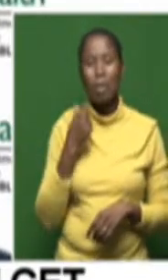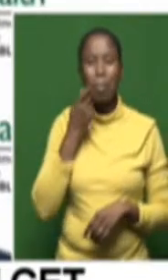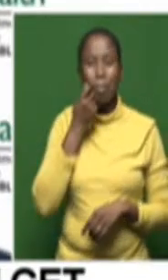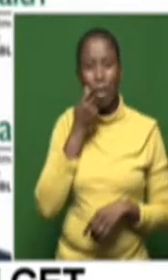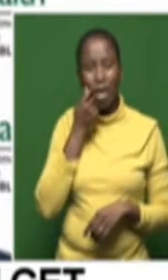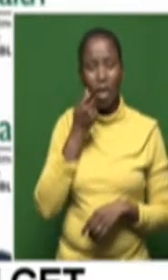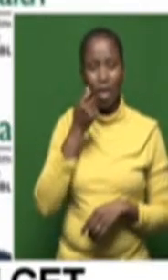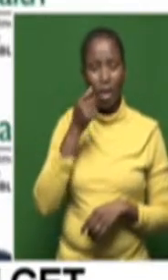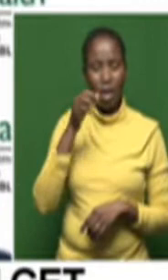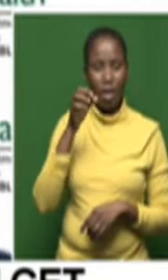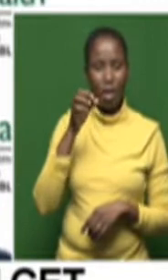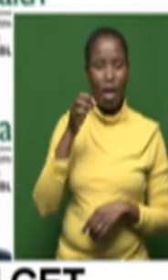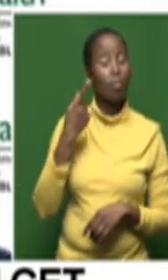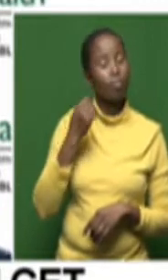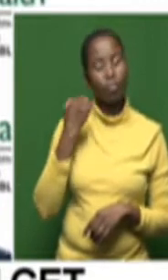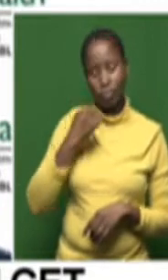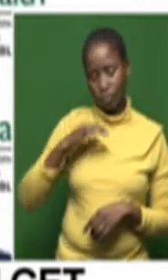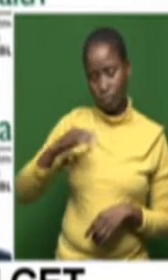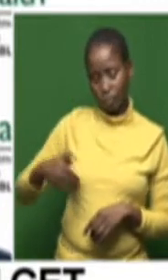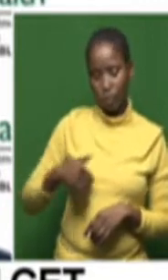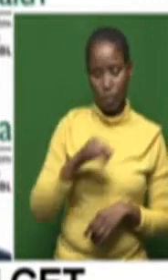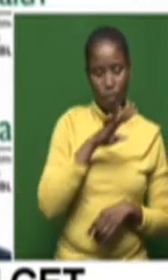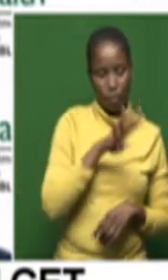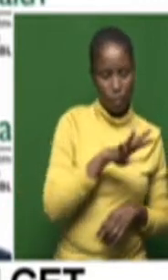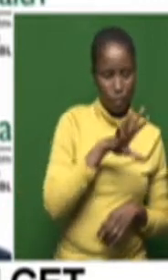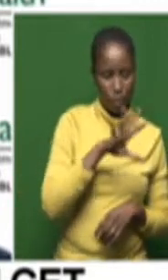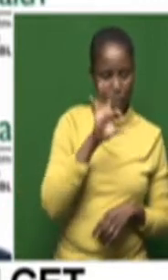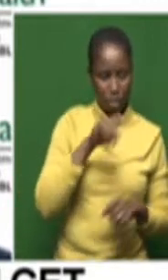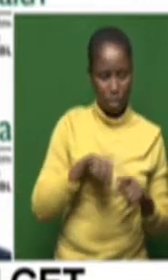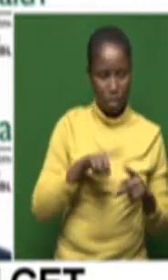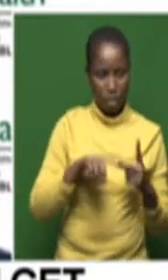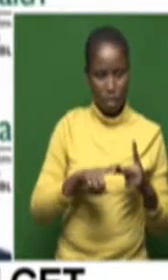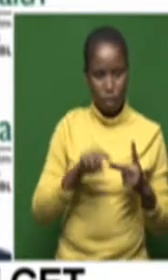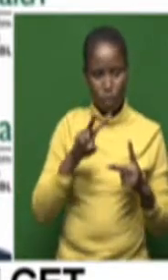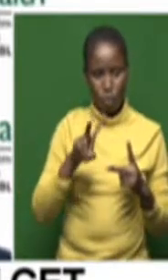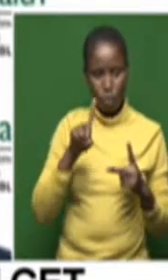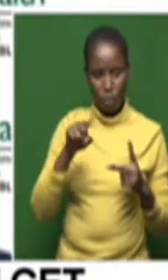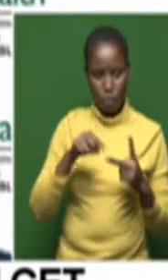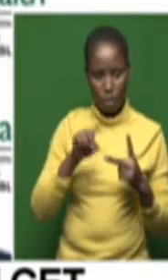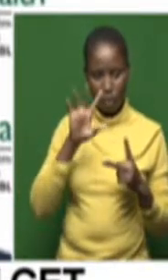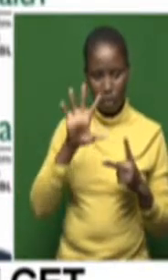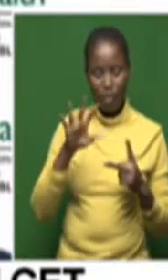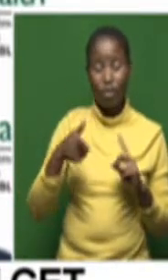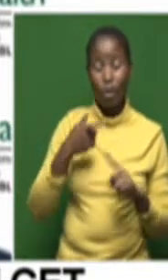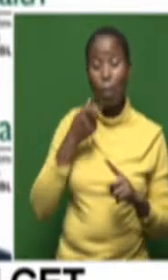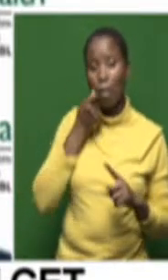was 58.5, and the male were at 41.5.